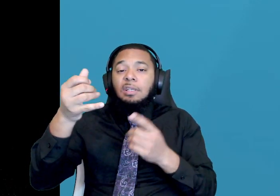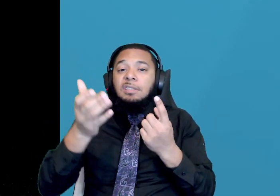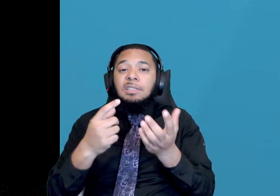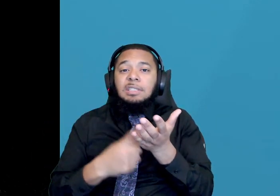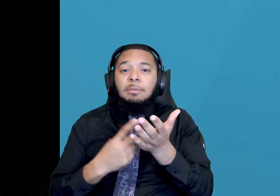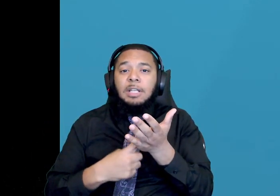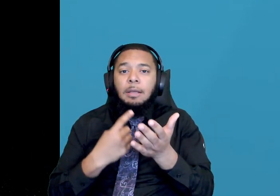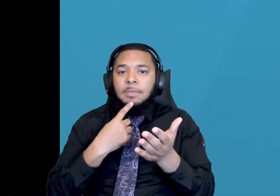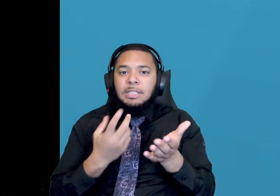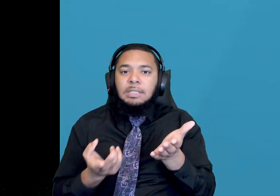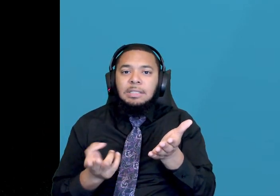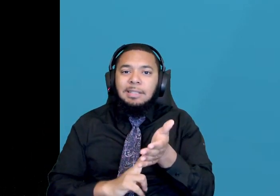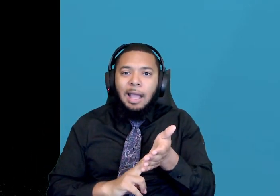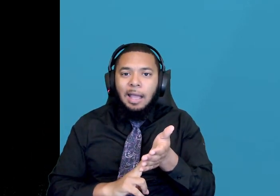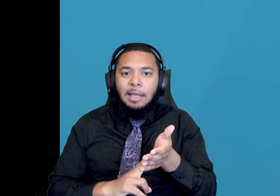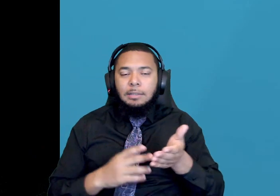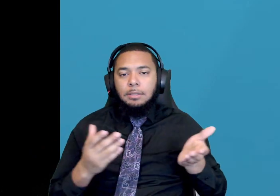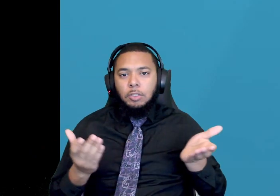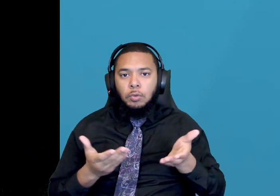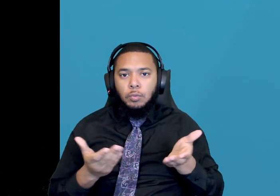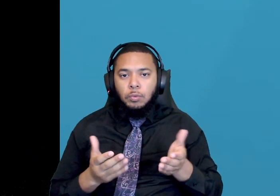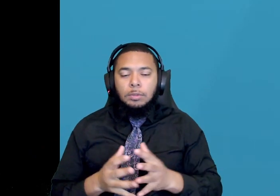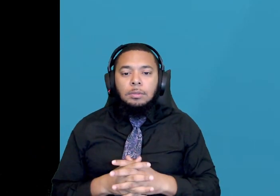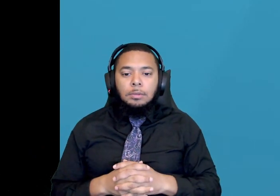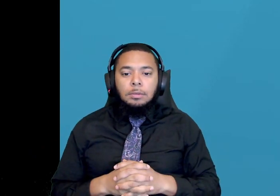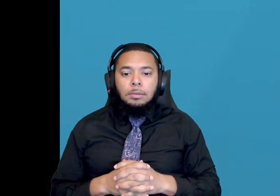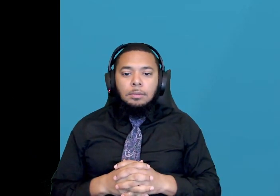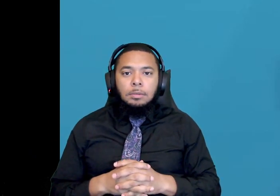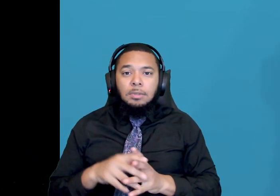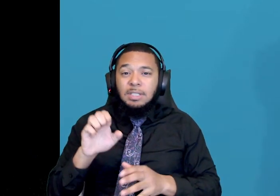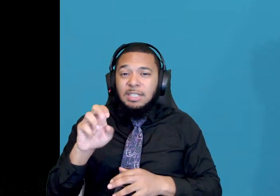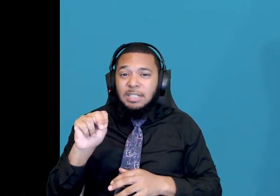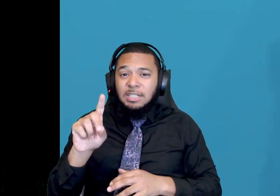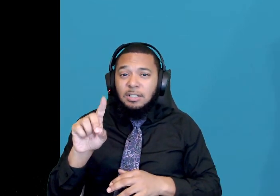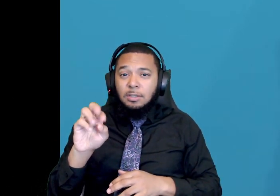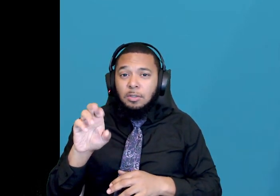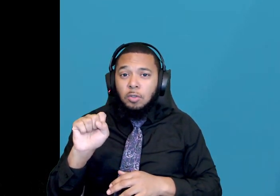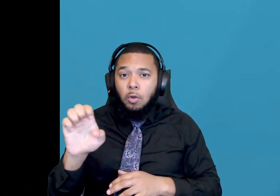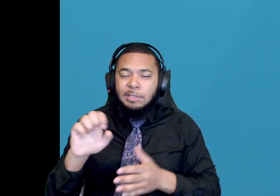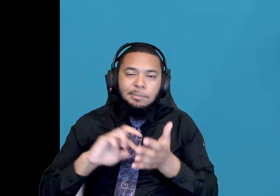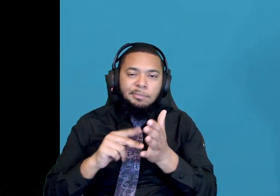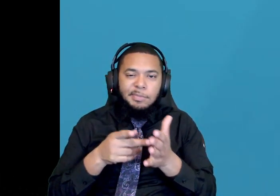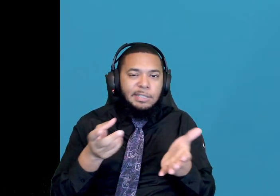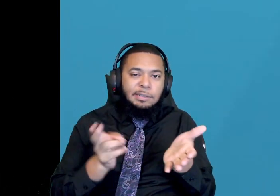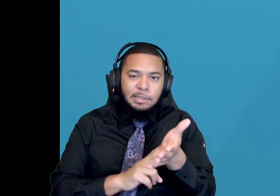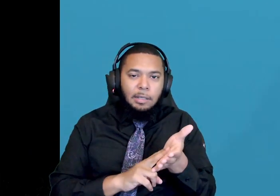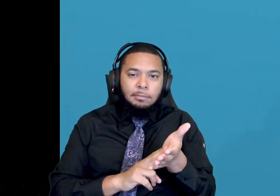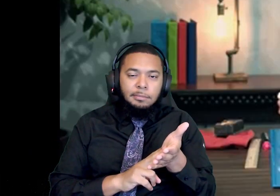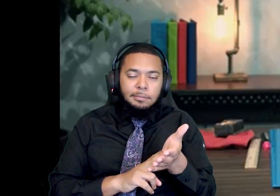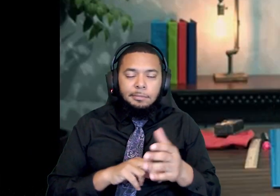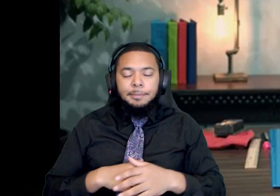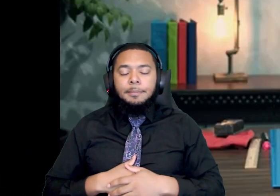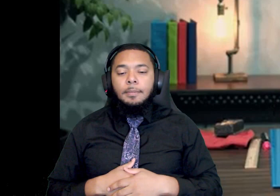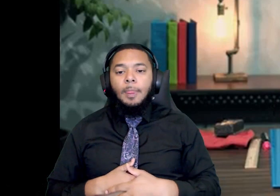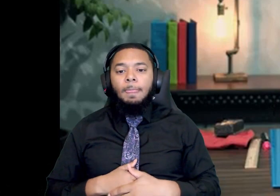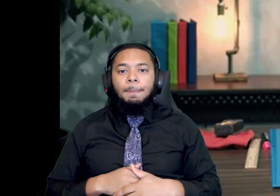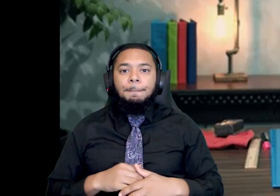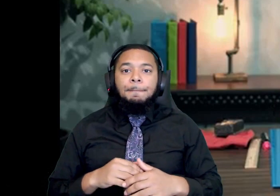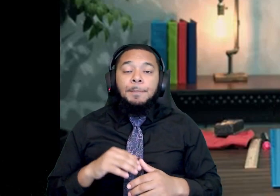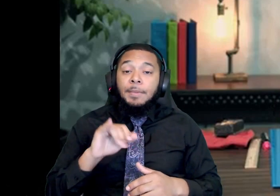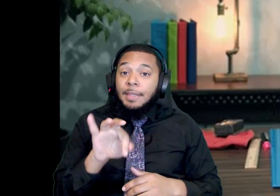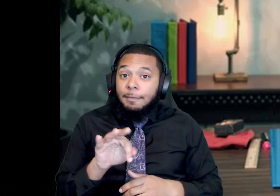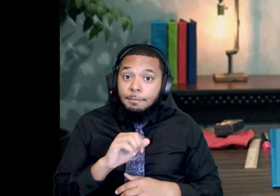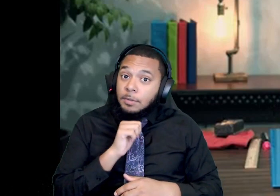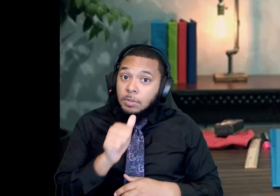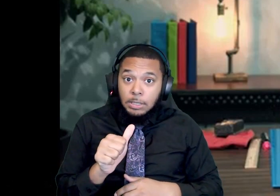Sometimes it'll say sign here. If it says endorse, just know it means sign. So you just sign your signature, because if you